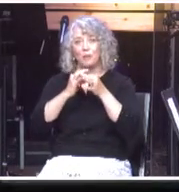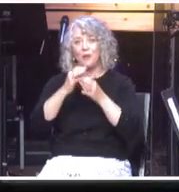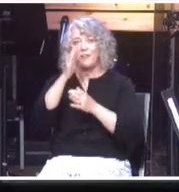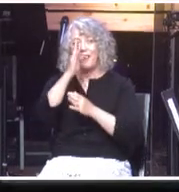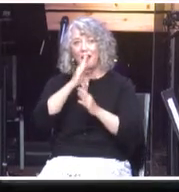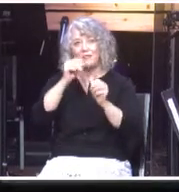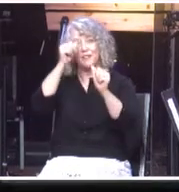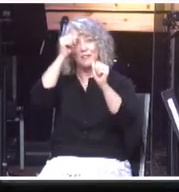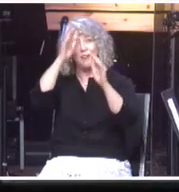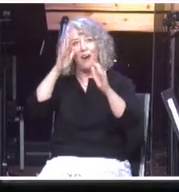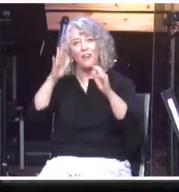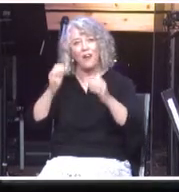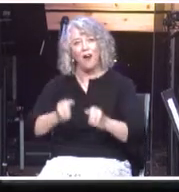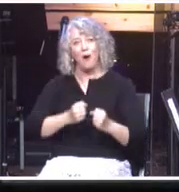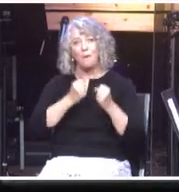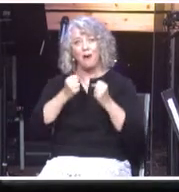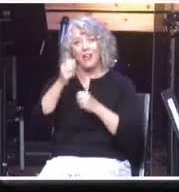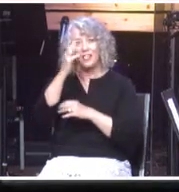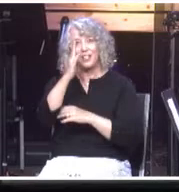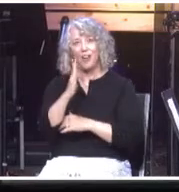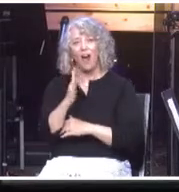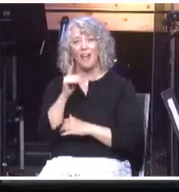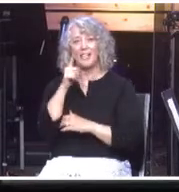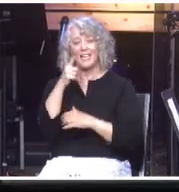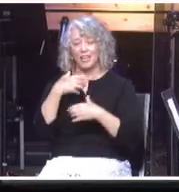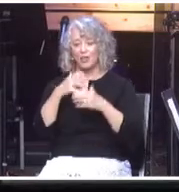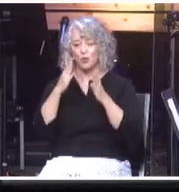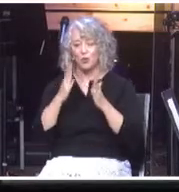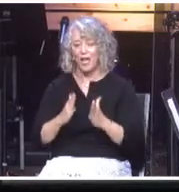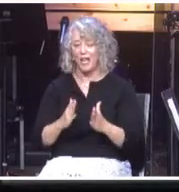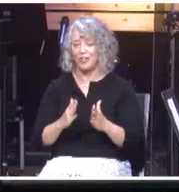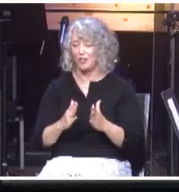Creator. And he does so in Psalm